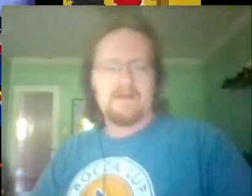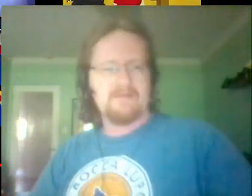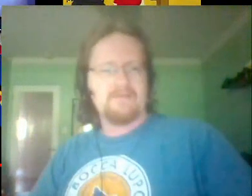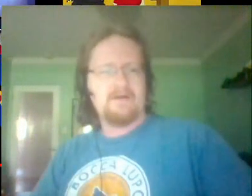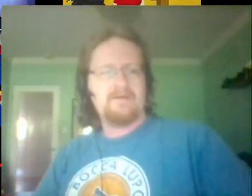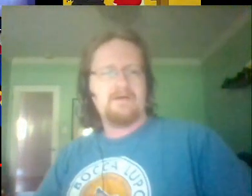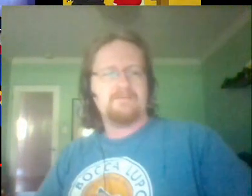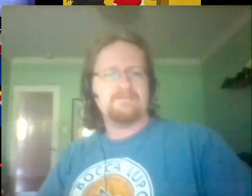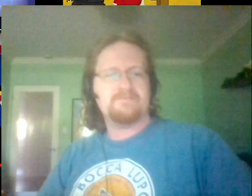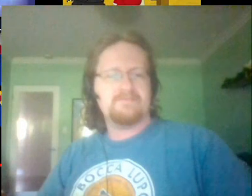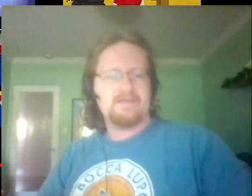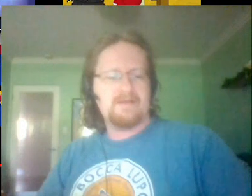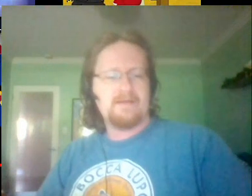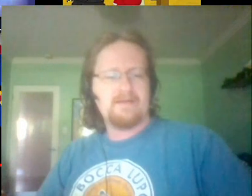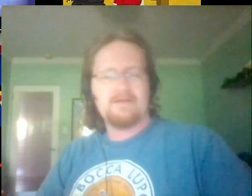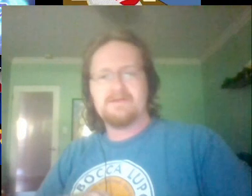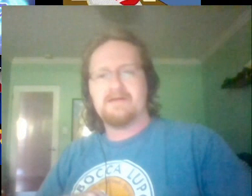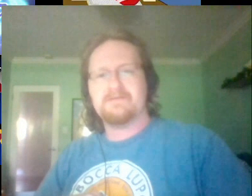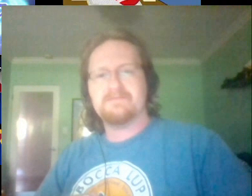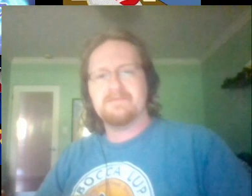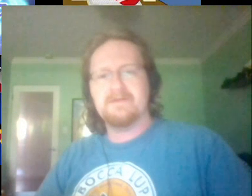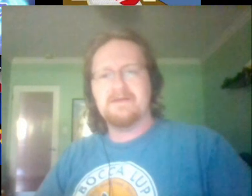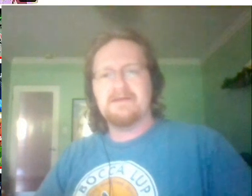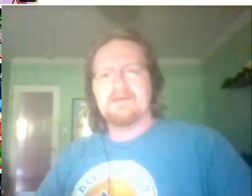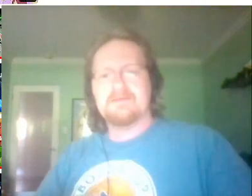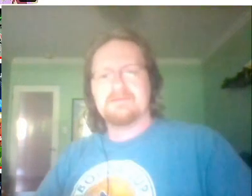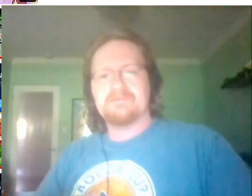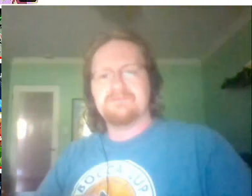Okay, there we go. That was nice.